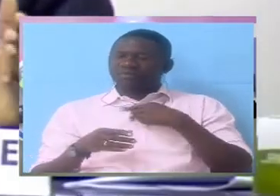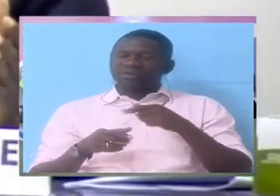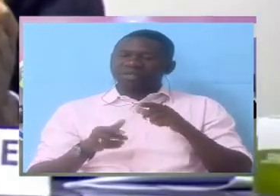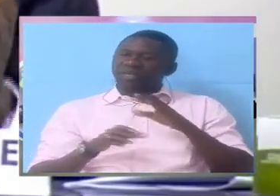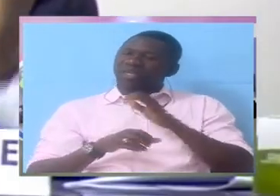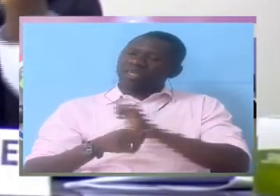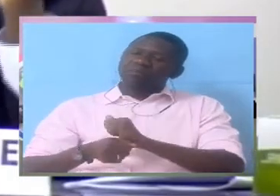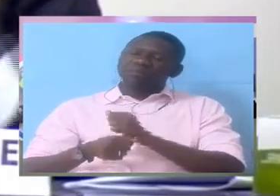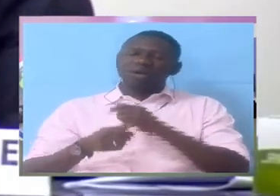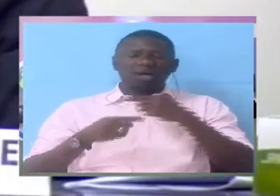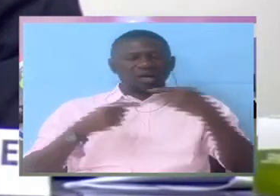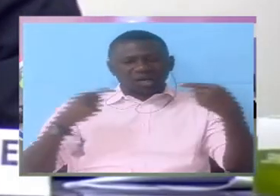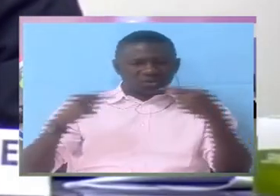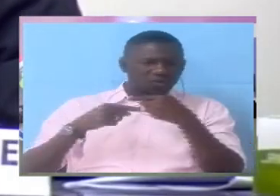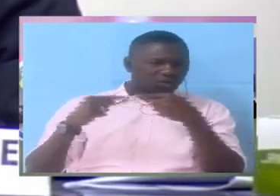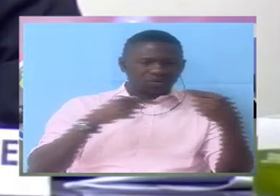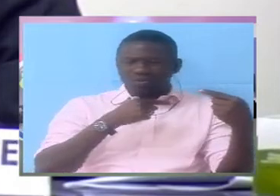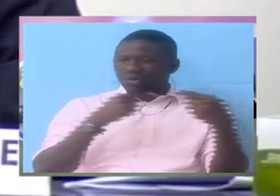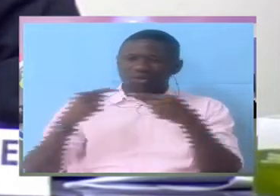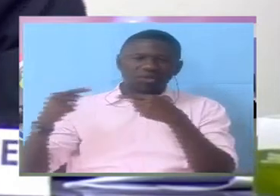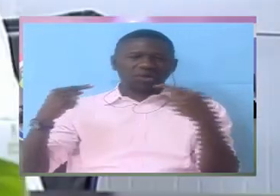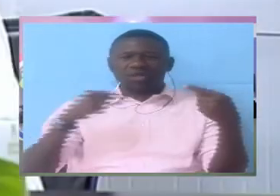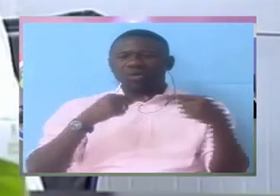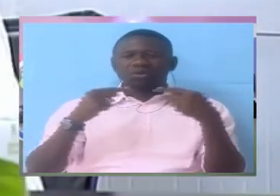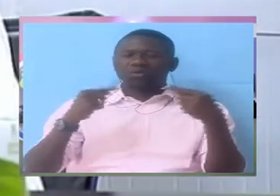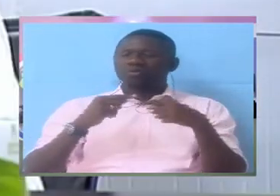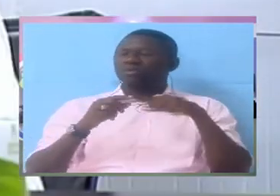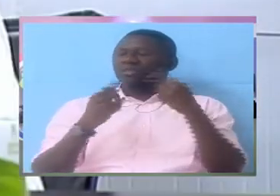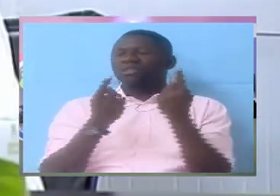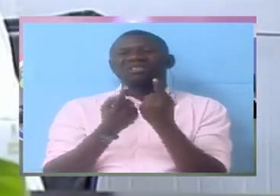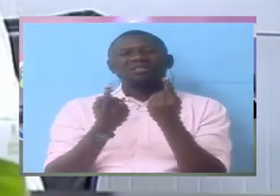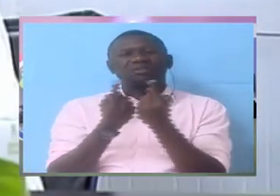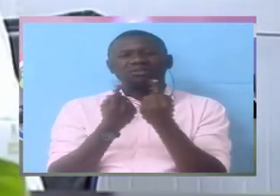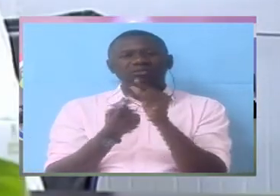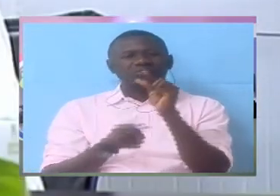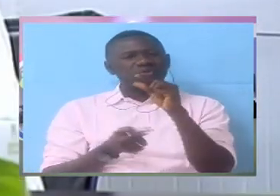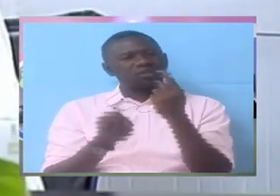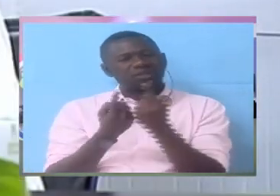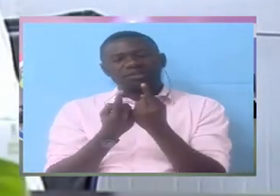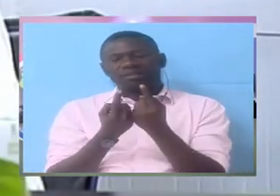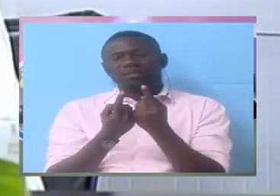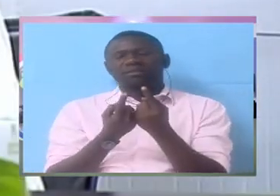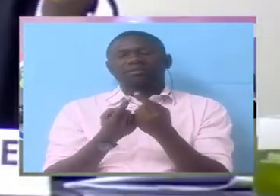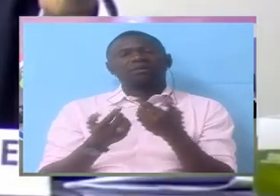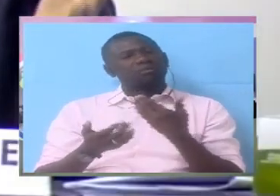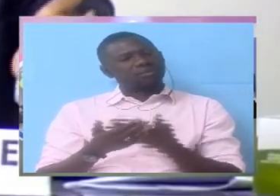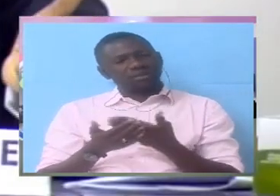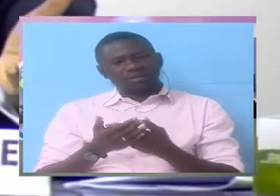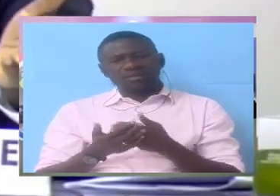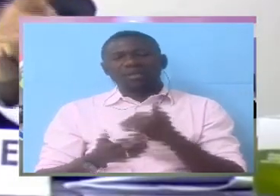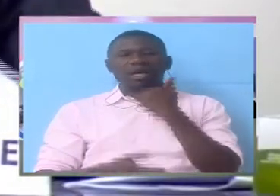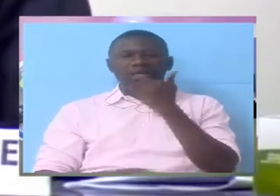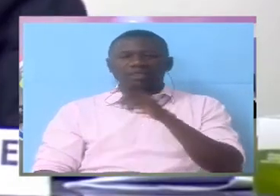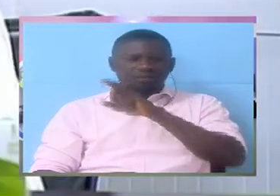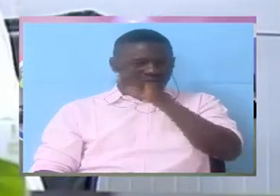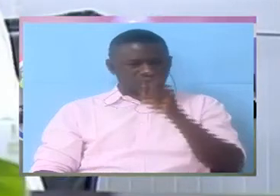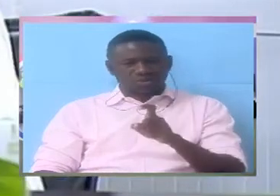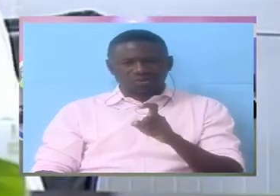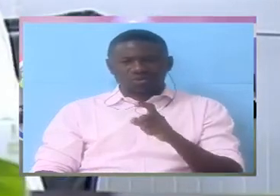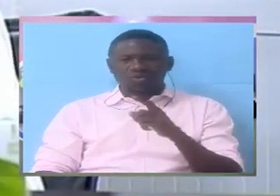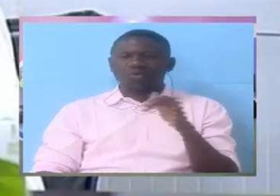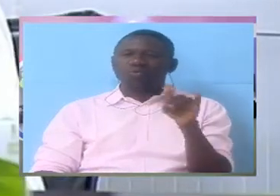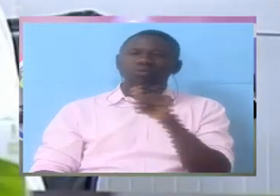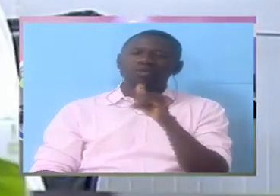things, we will never make progress. Let's answer the question. Which is the truth? The first one or the last one? Normal or never